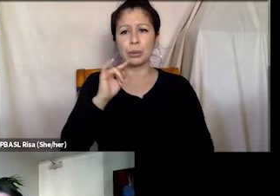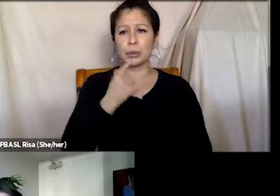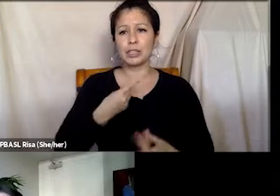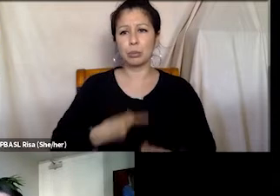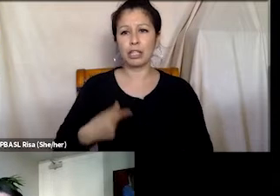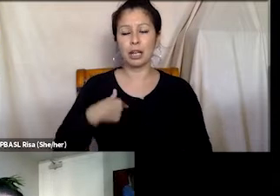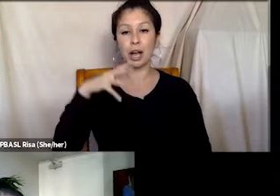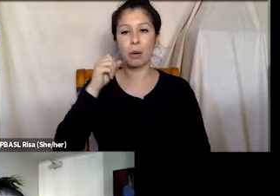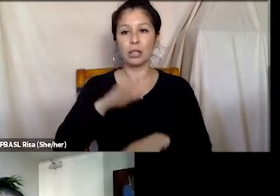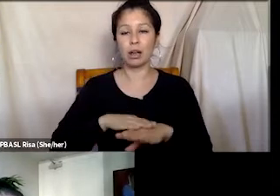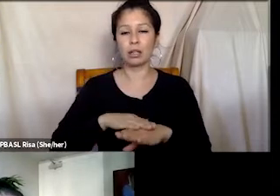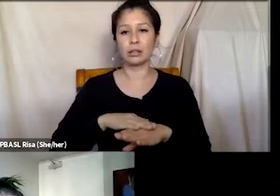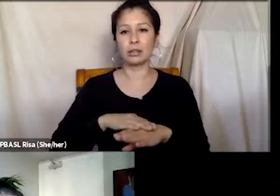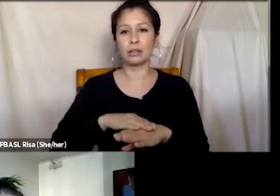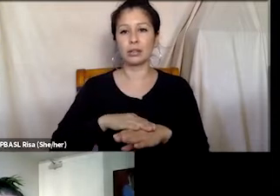was on